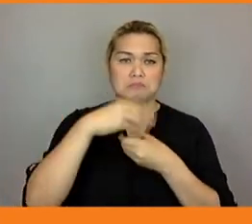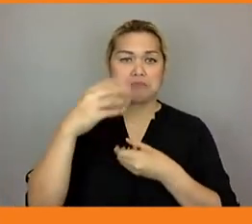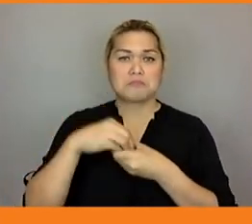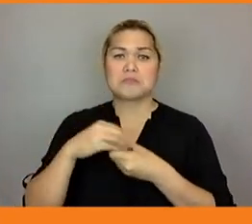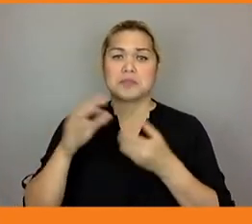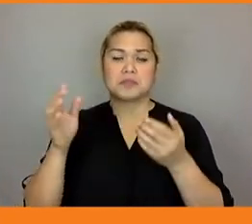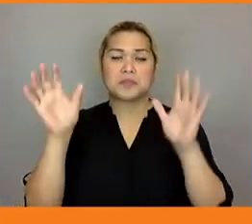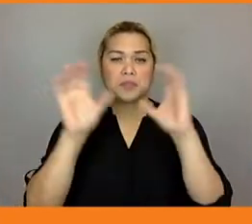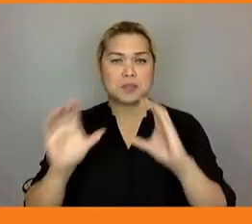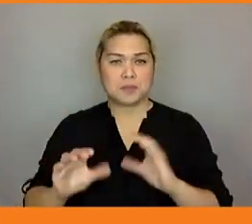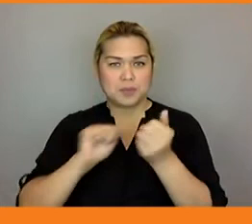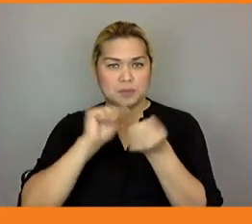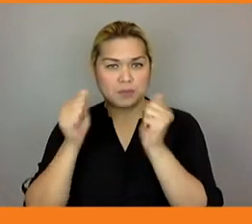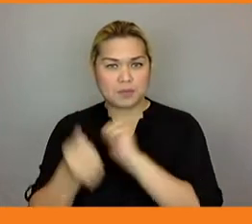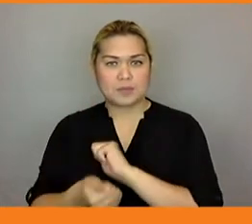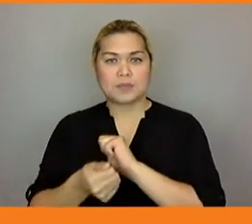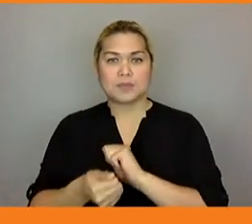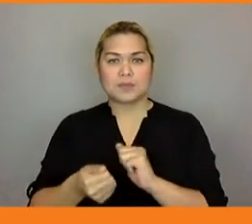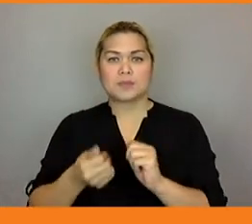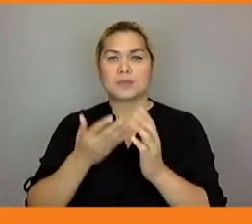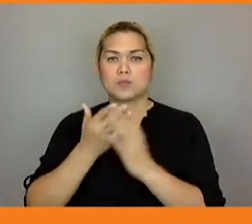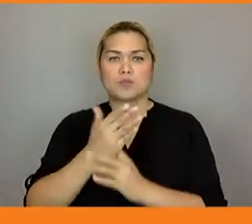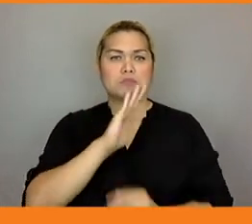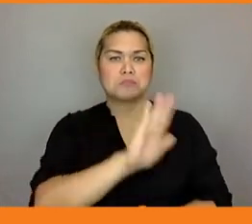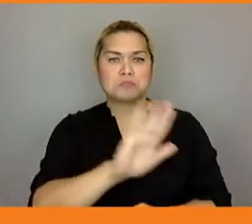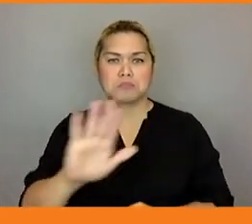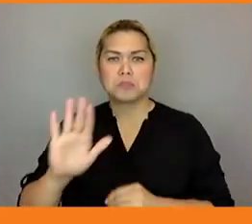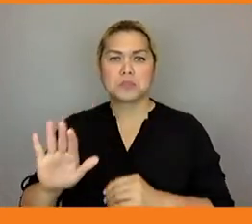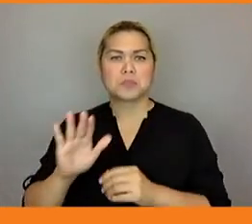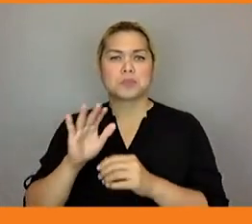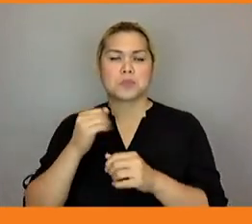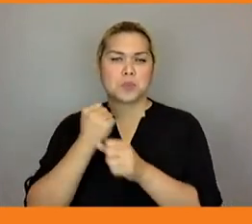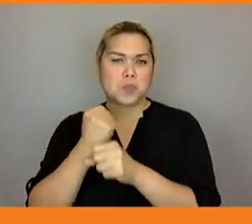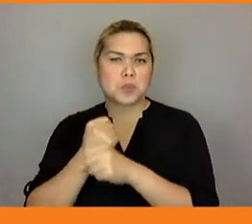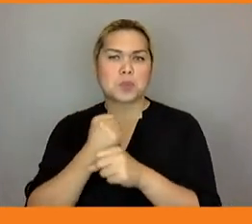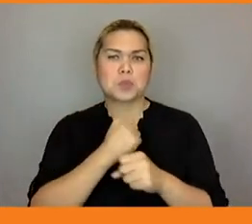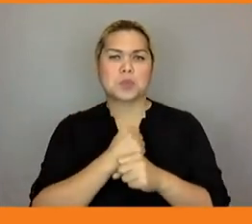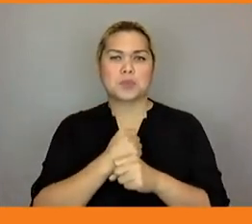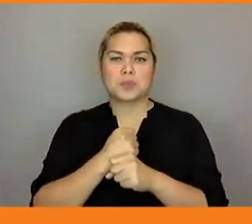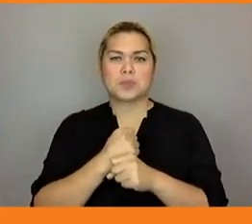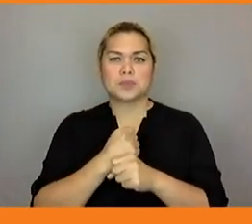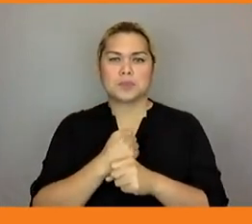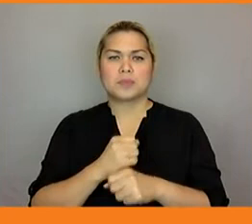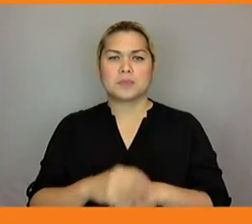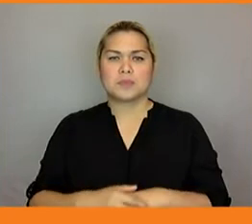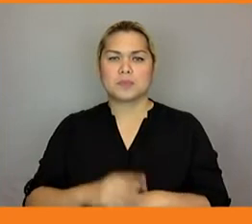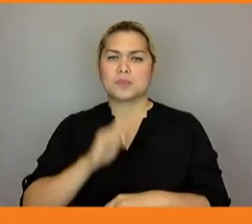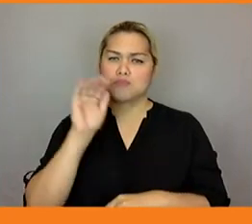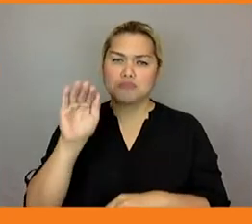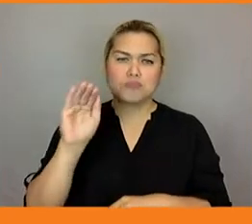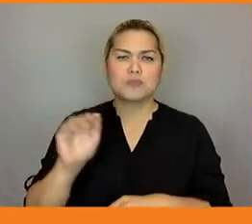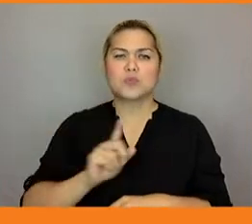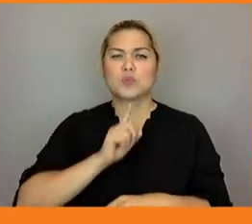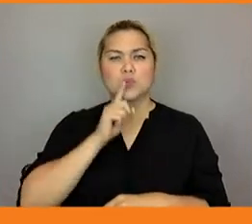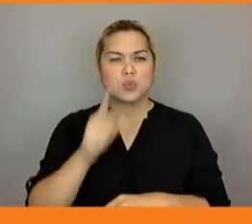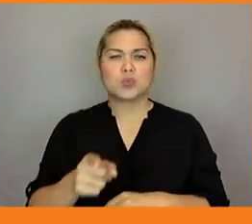the on-the-ground action-oriented efforts are bringing about meaningful, sustainable, impactful,